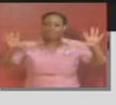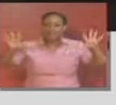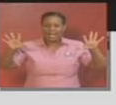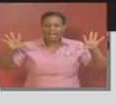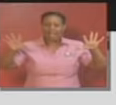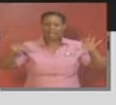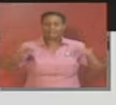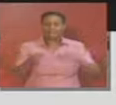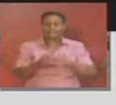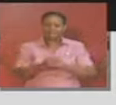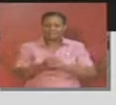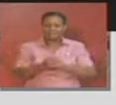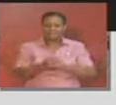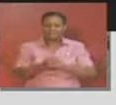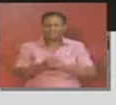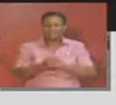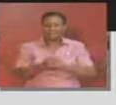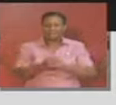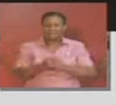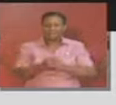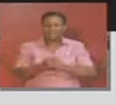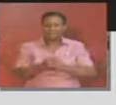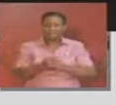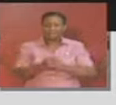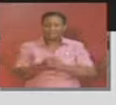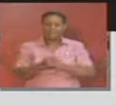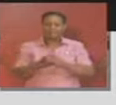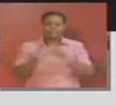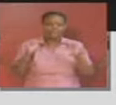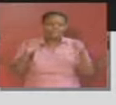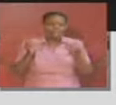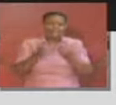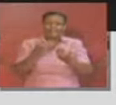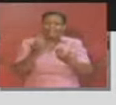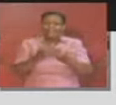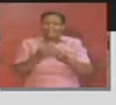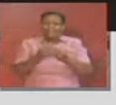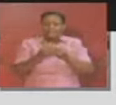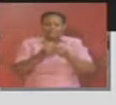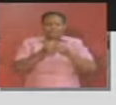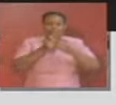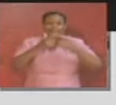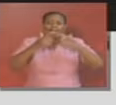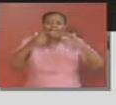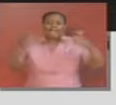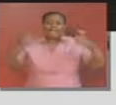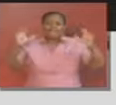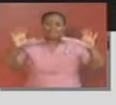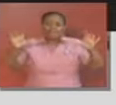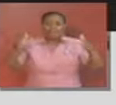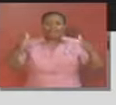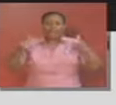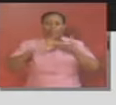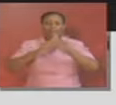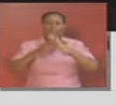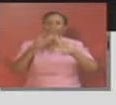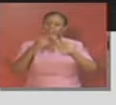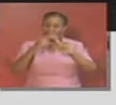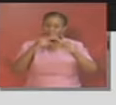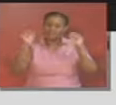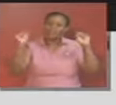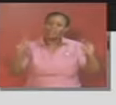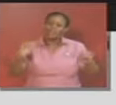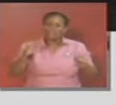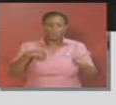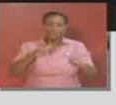can then blossom into a large group of confirmed positives if we aren't careful, if we aren't following